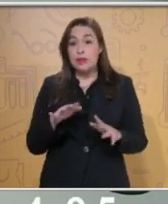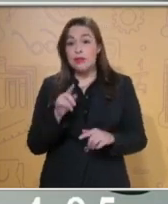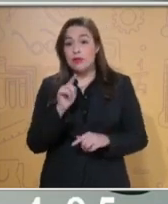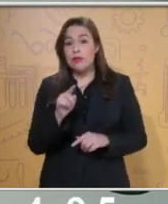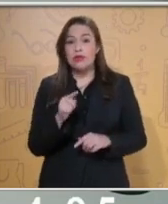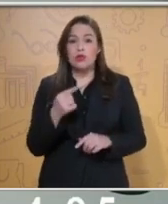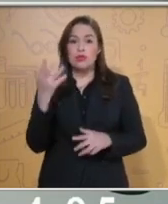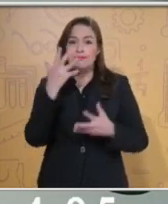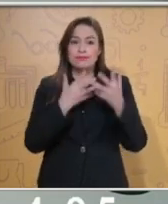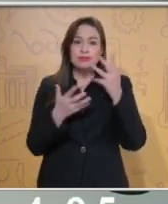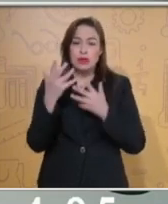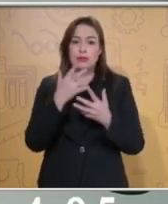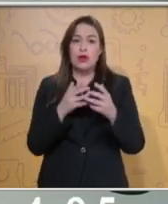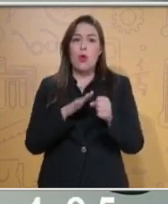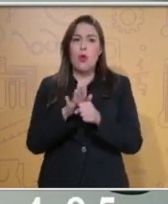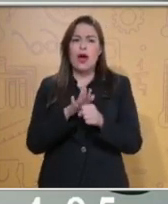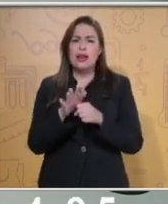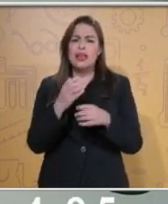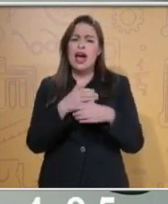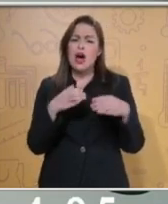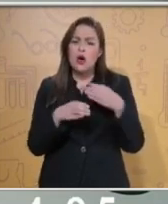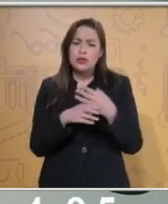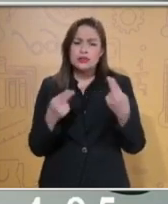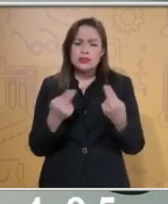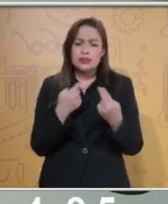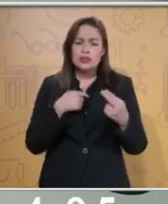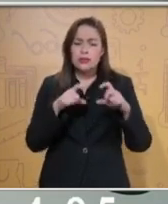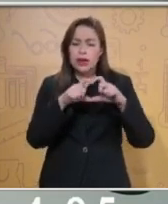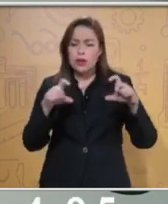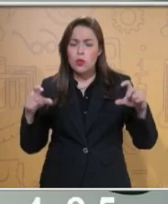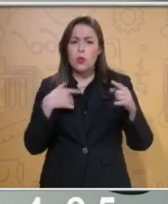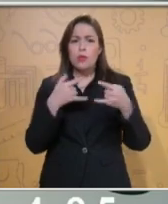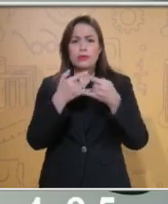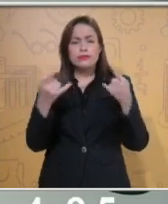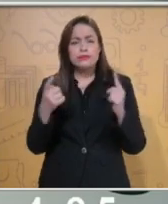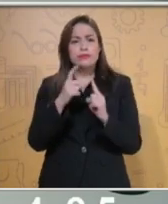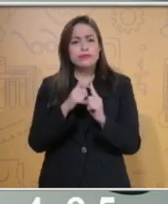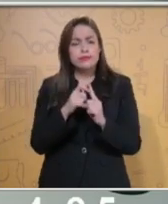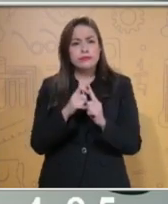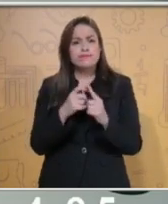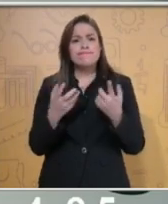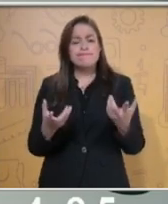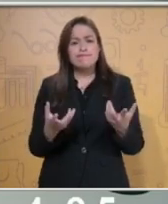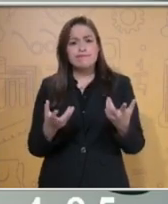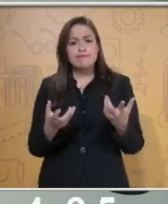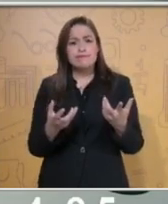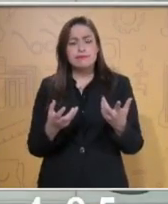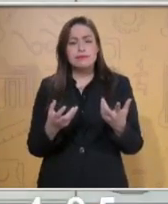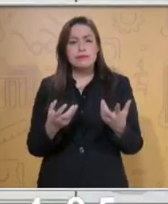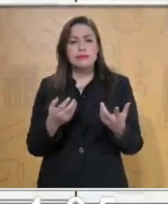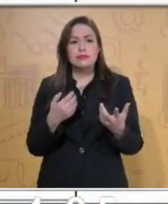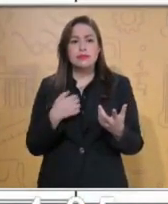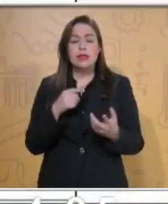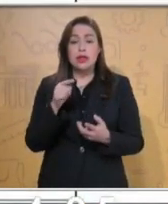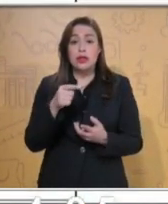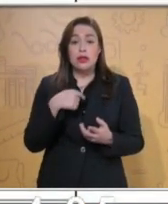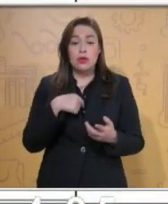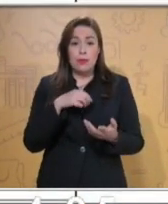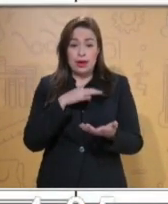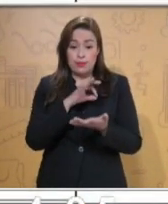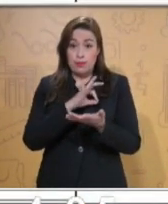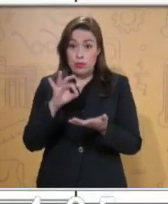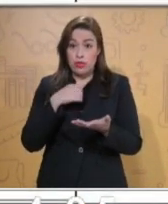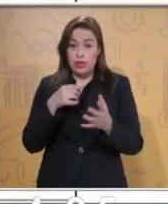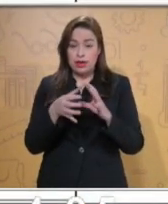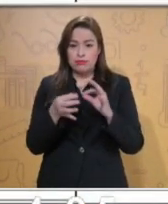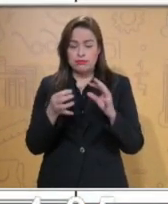little confused about the elements, and I would like that you learn it well, because if you are not making your experience folder, when you go